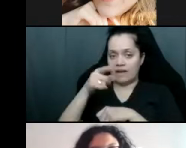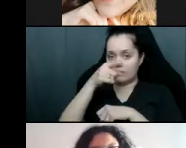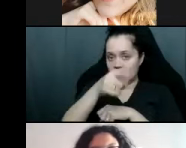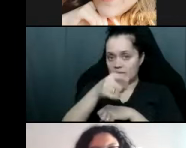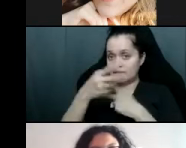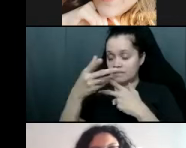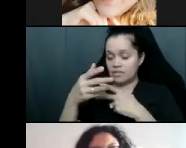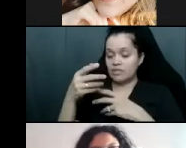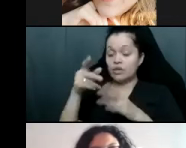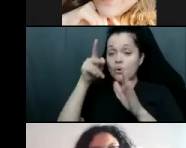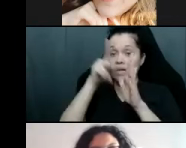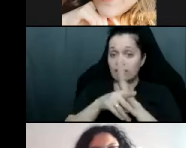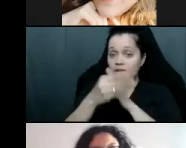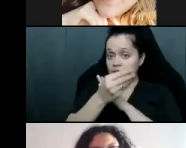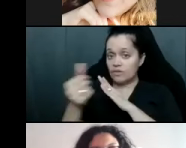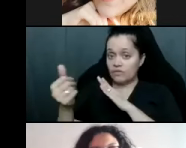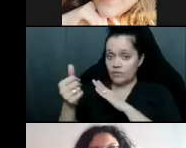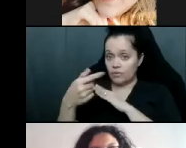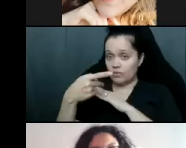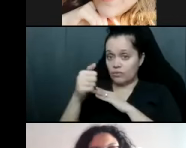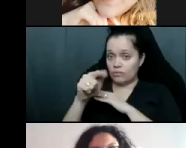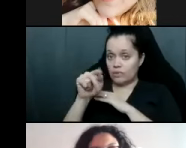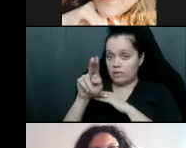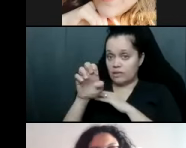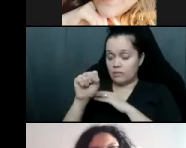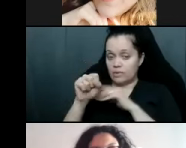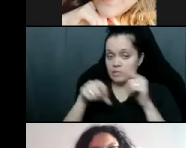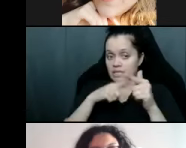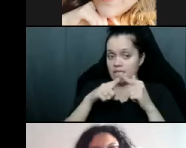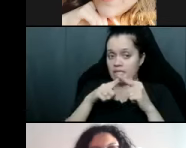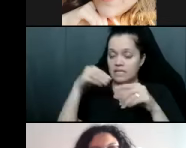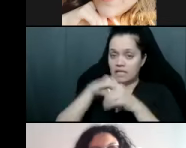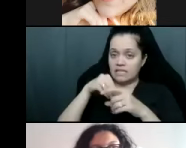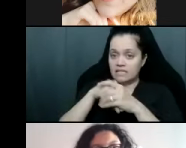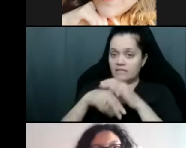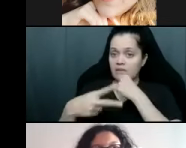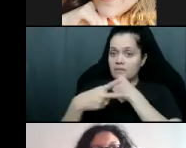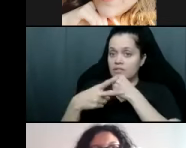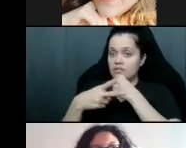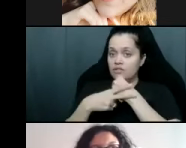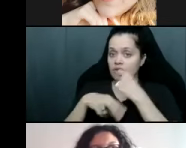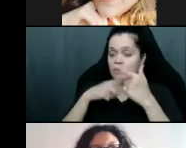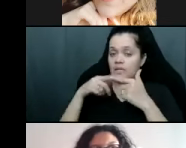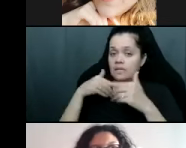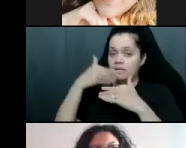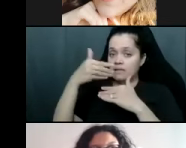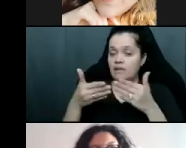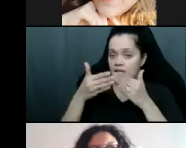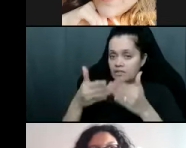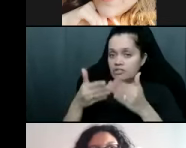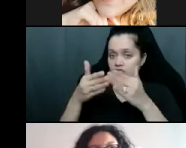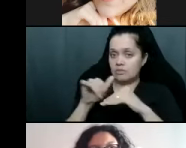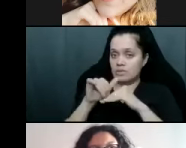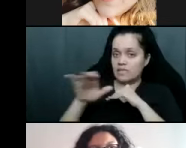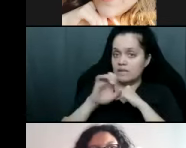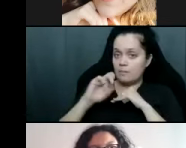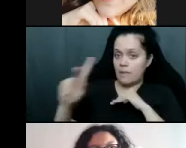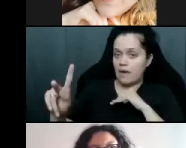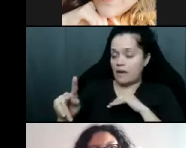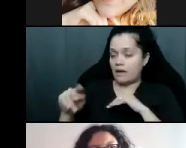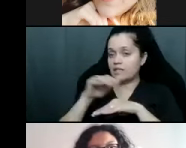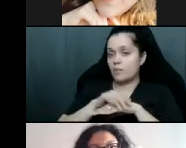So they killed a few platypus and they stuffed them, preserved them, and on the next ships, they sent them back to